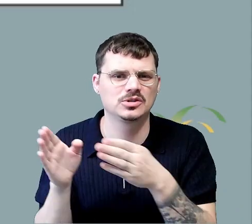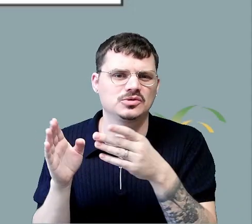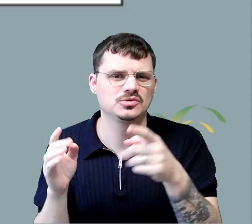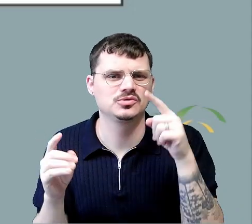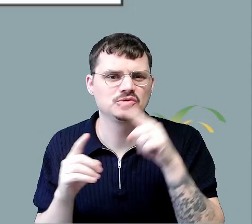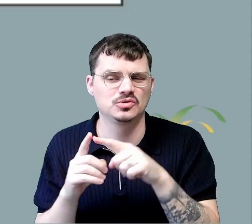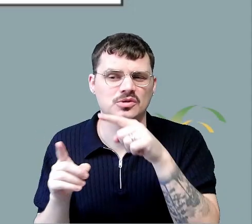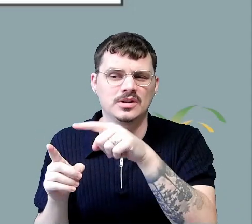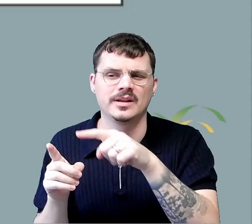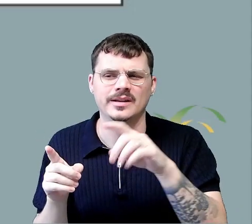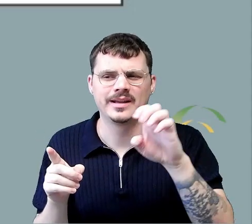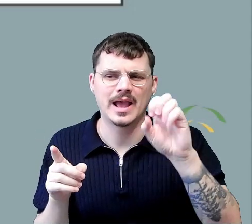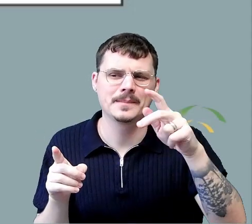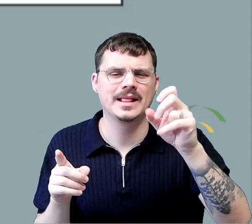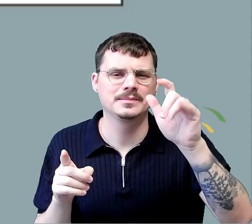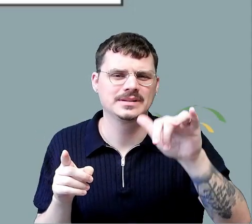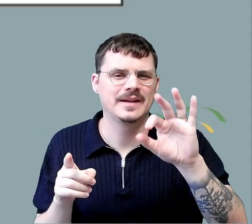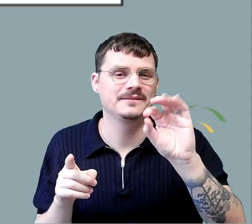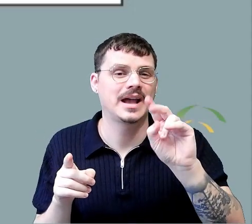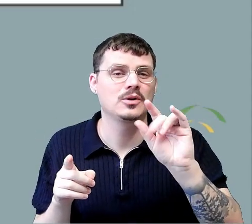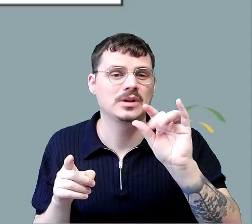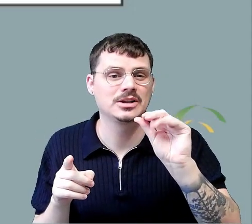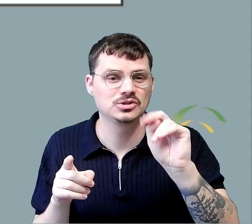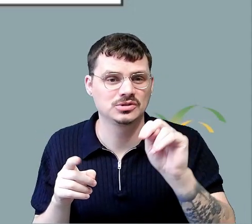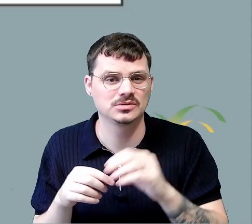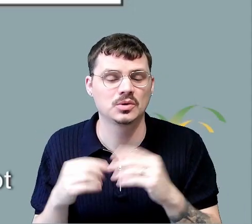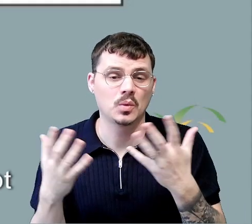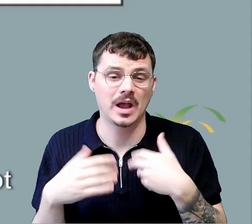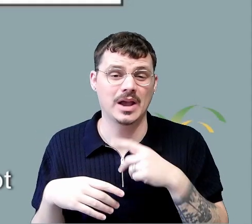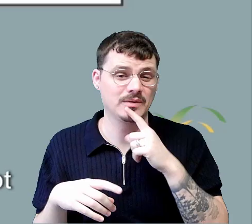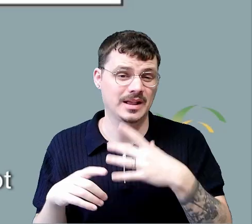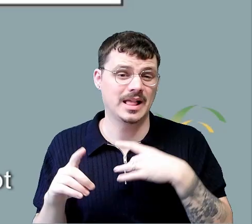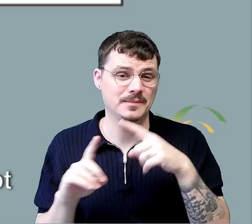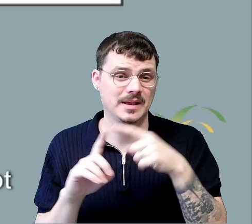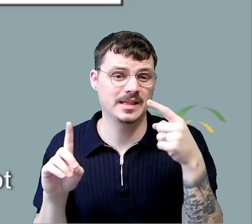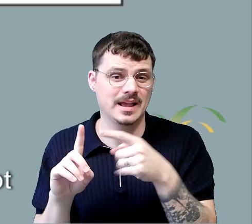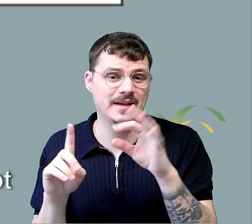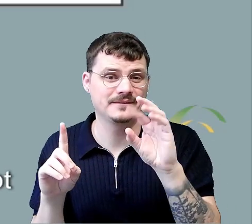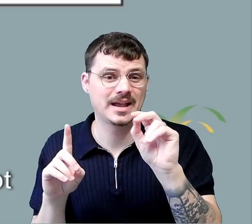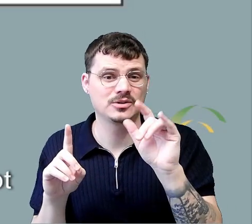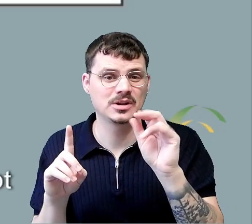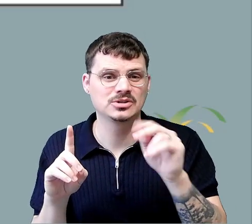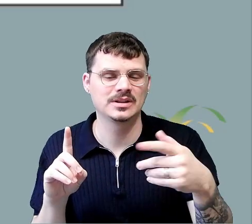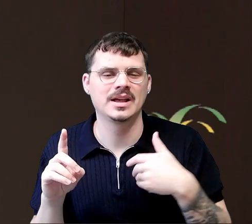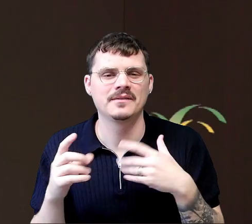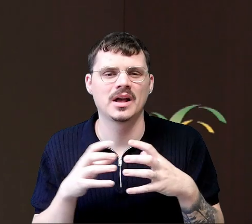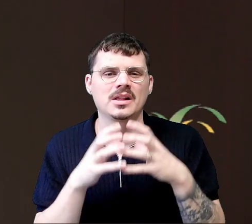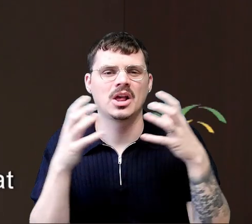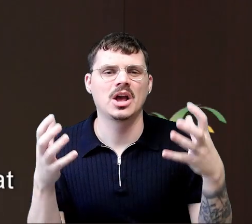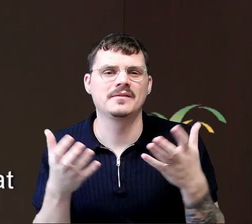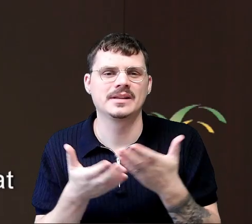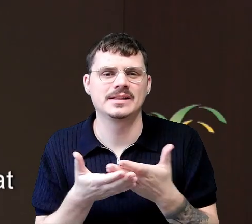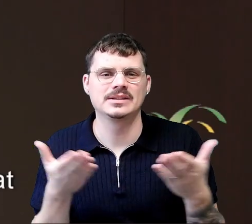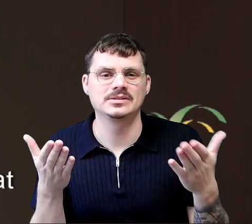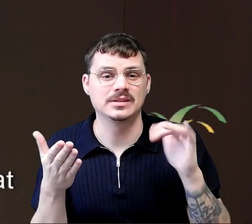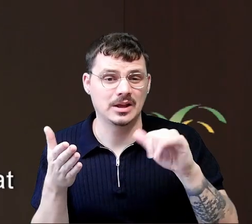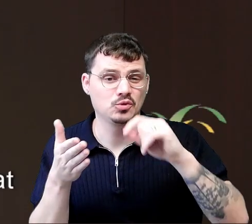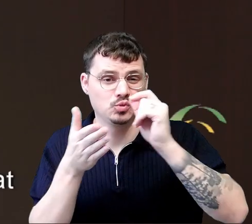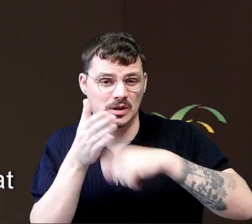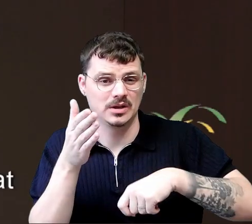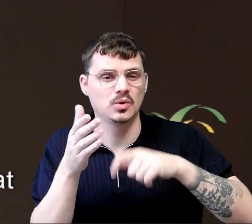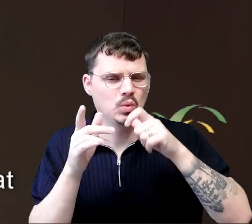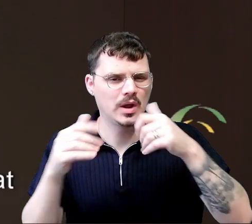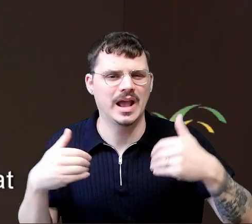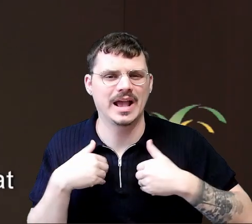the Epilepsy Foundation. One of the things I really like about the Epilepsy Foundation is that they have a lot of stuff written by people